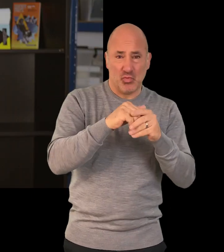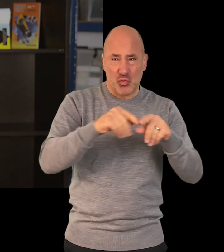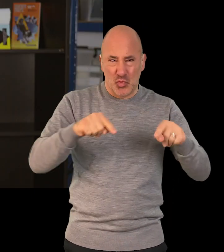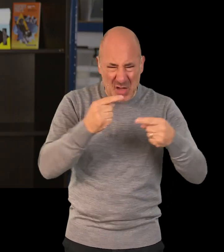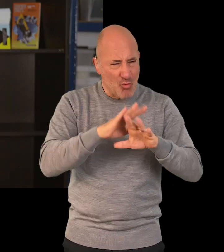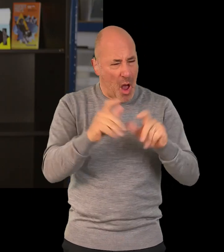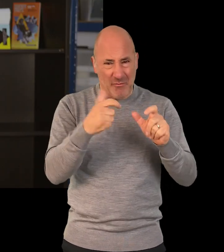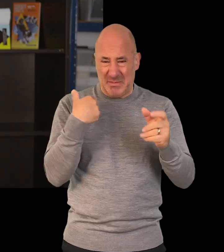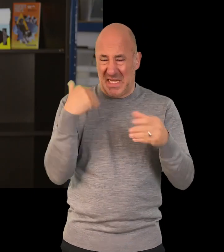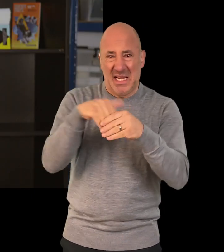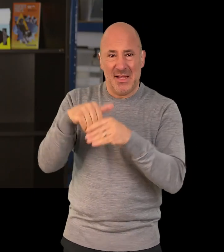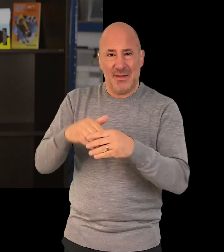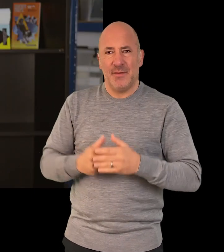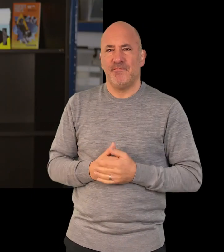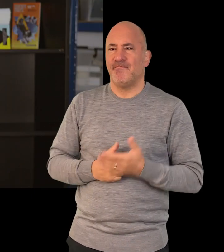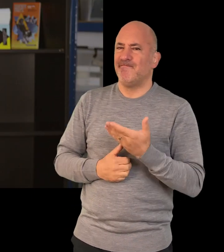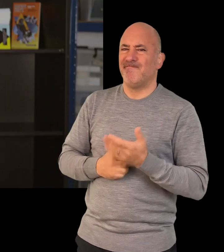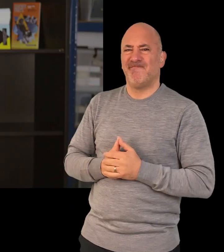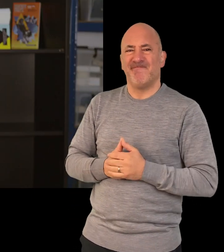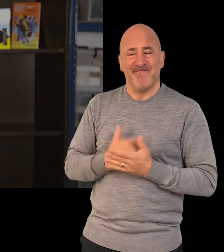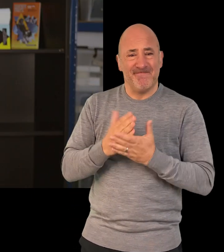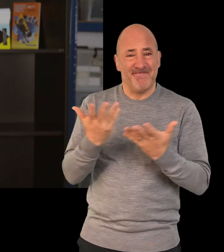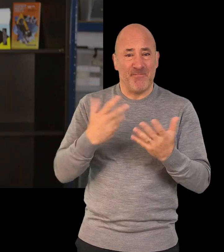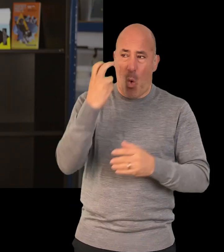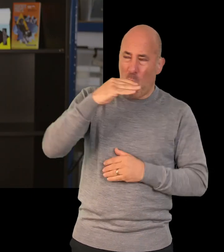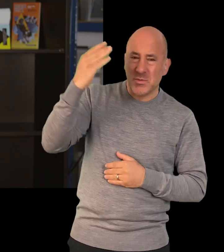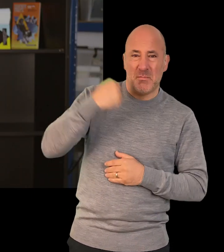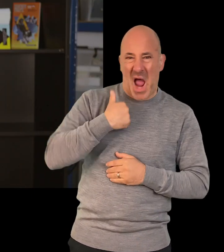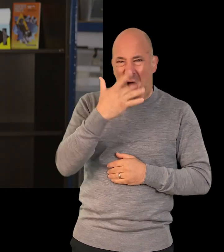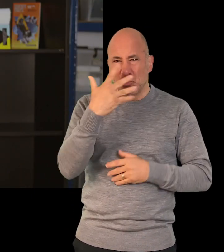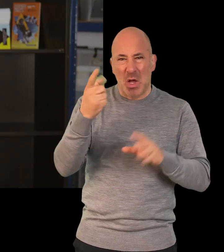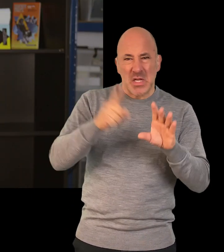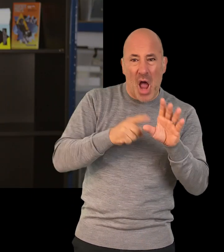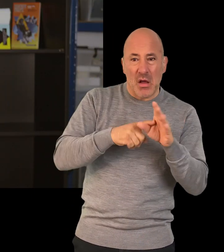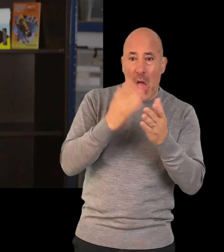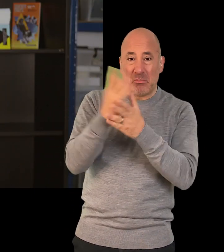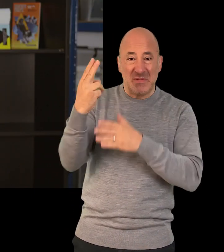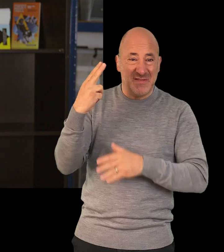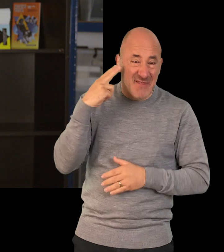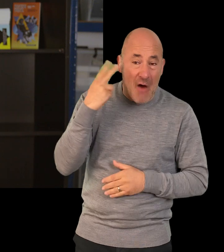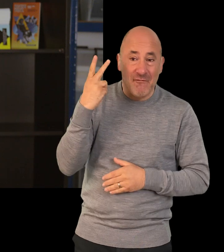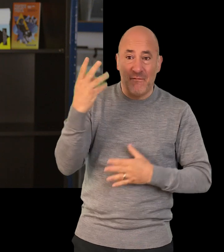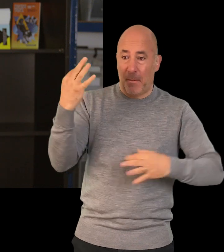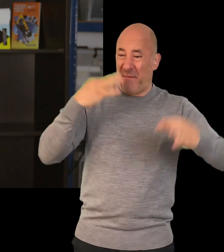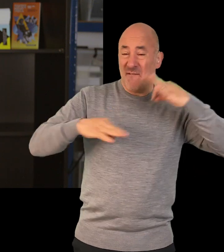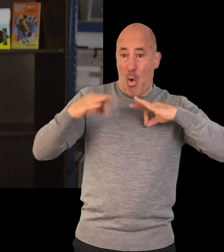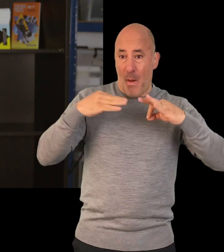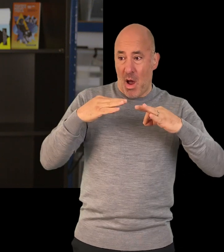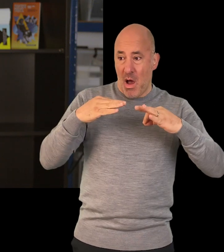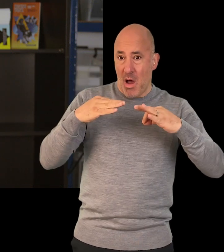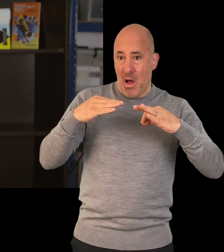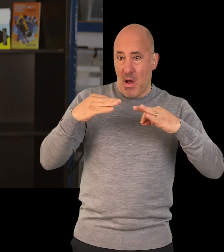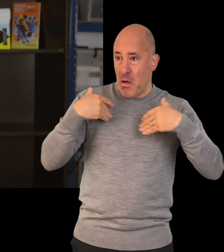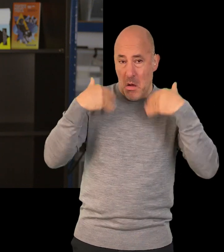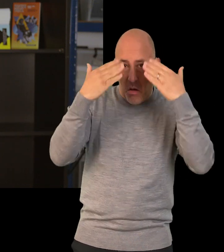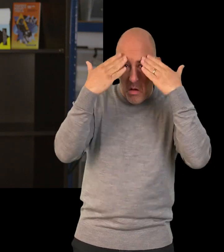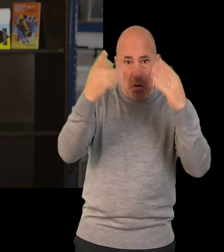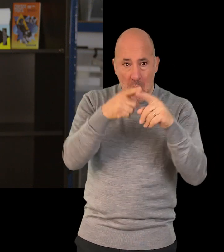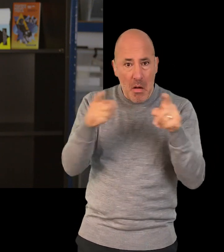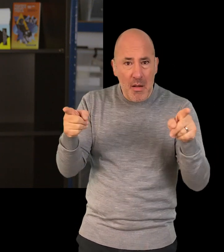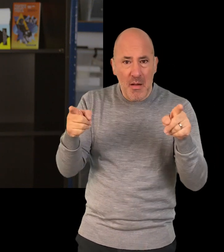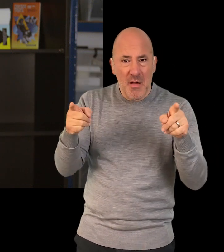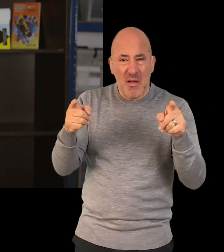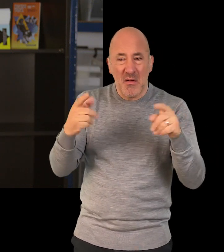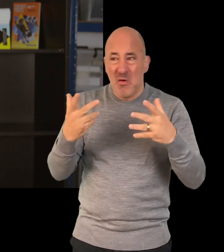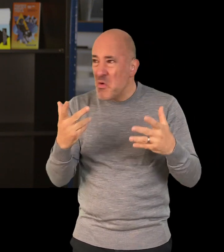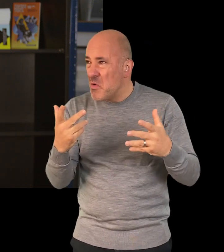So I didn't really know anyone older or my age or younger who was deaf that was a performer. So I